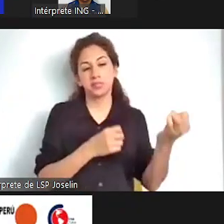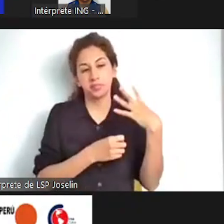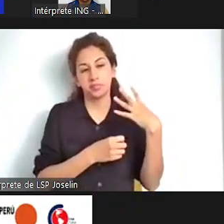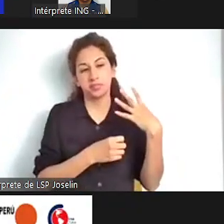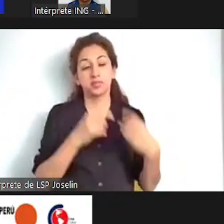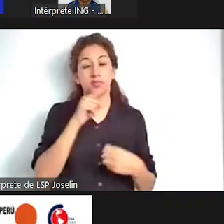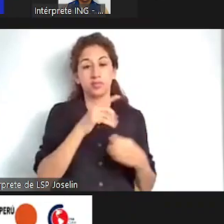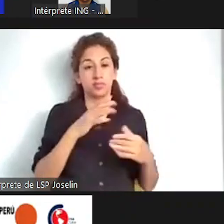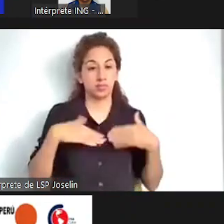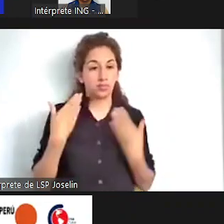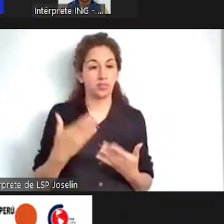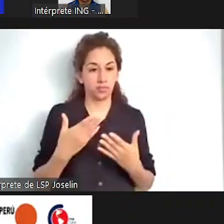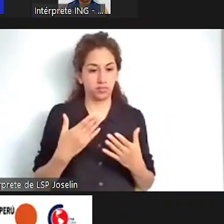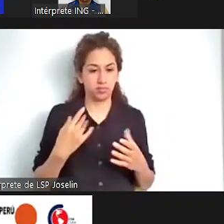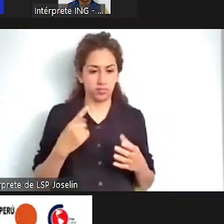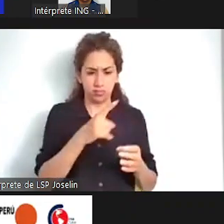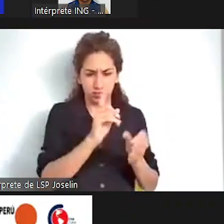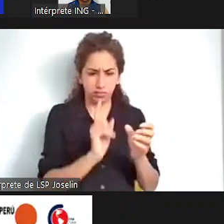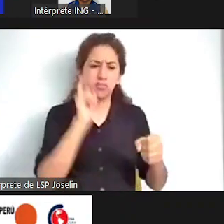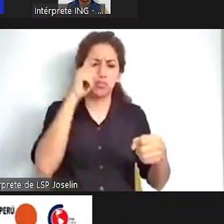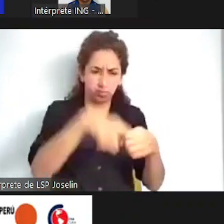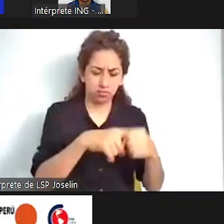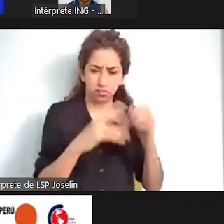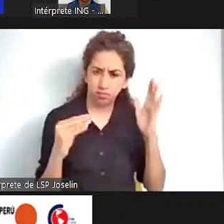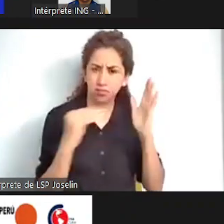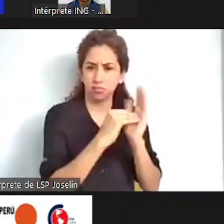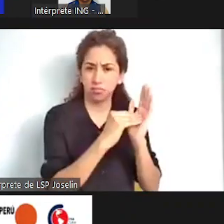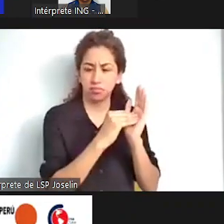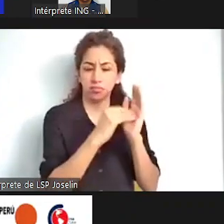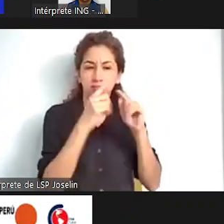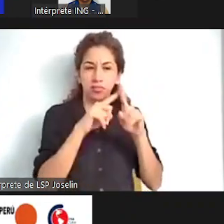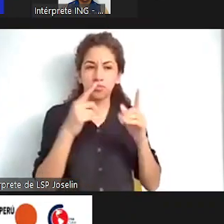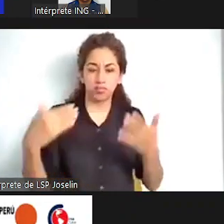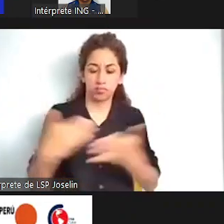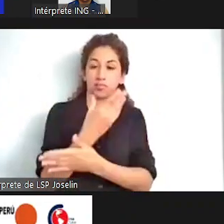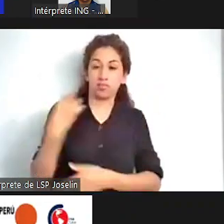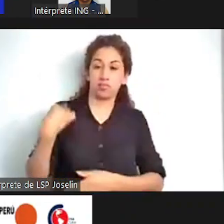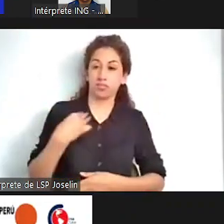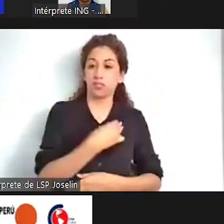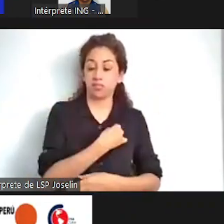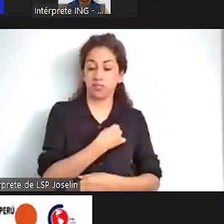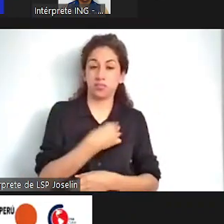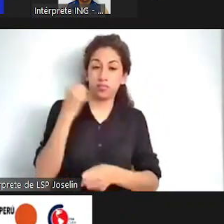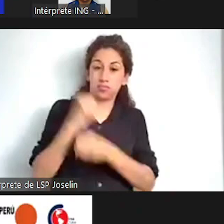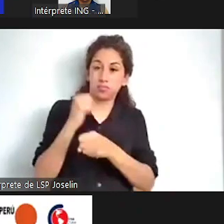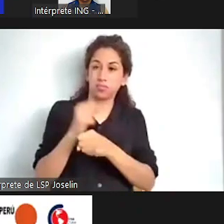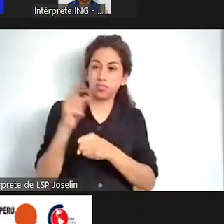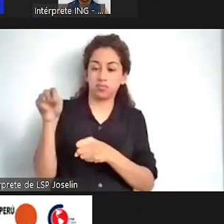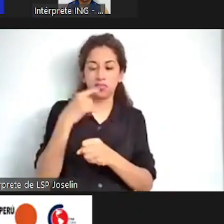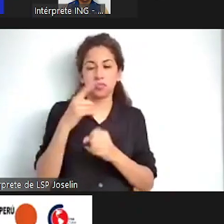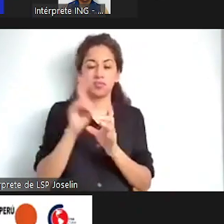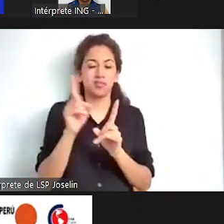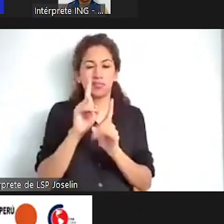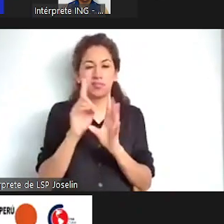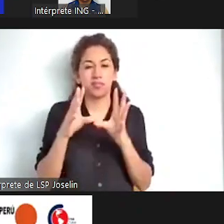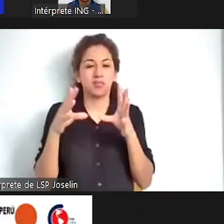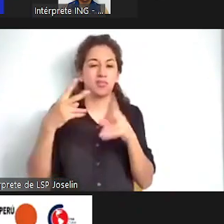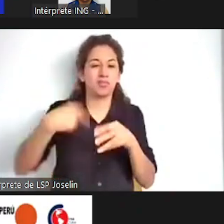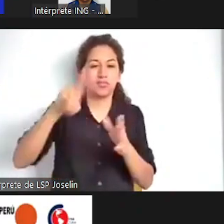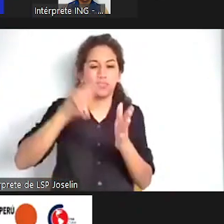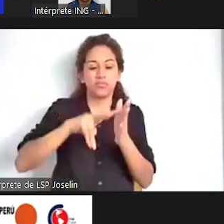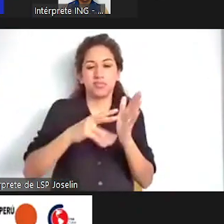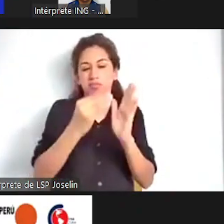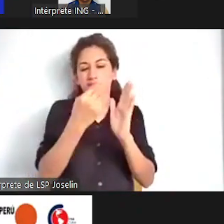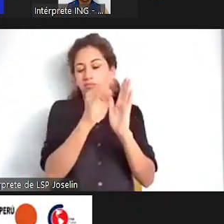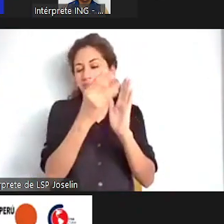it what does it help us when they tell you that we can unionize when every time that they try to do that what they do is reflect